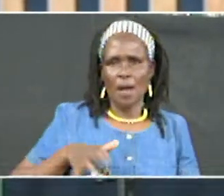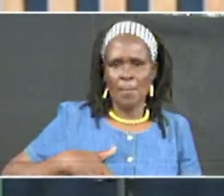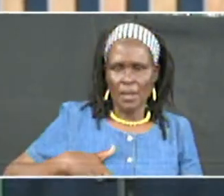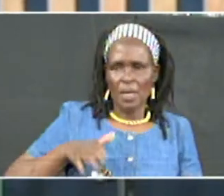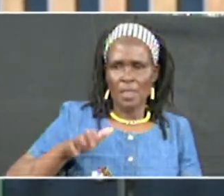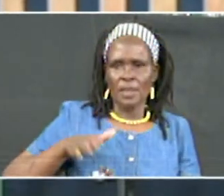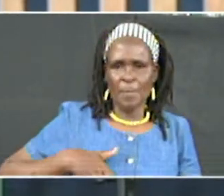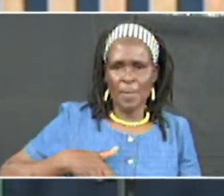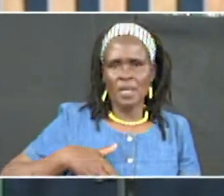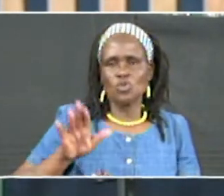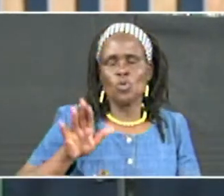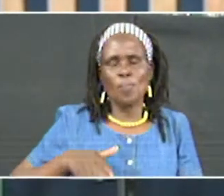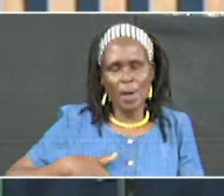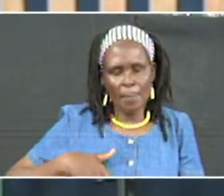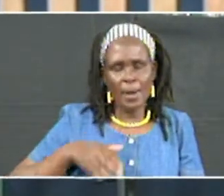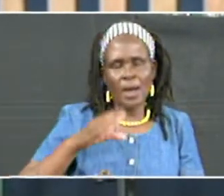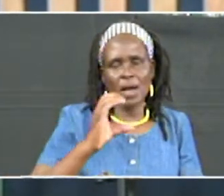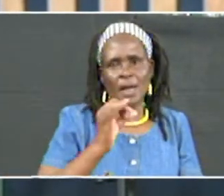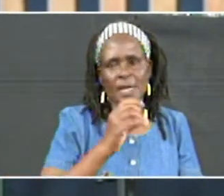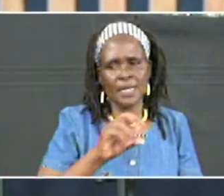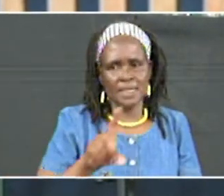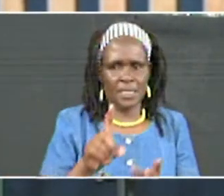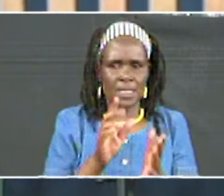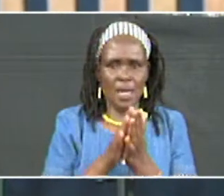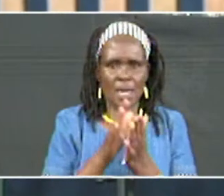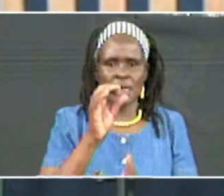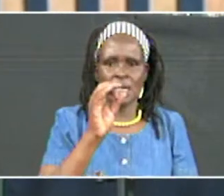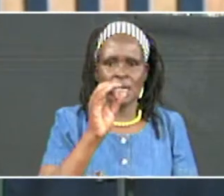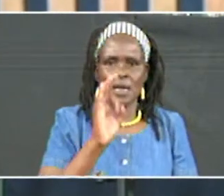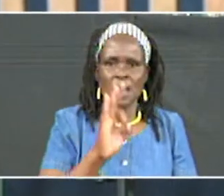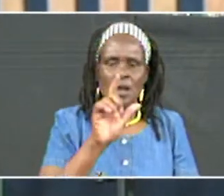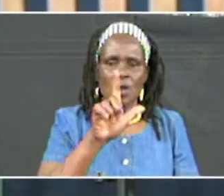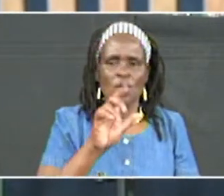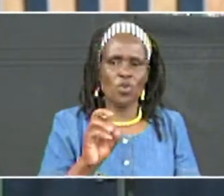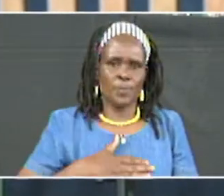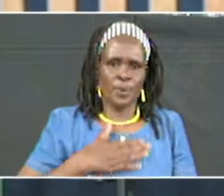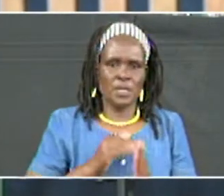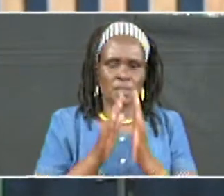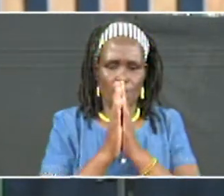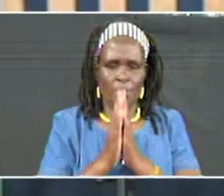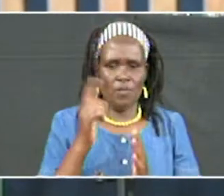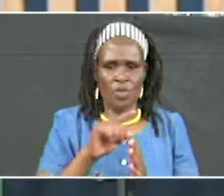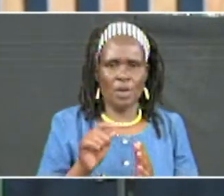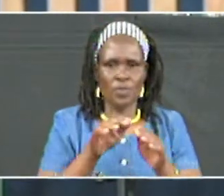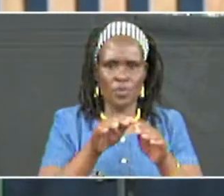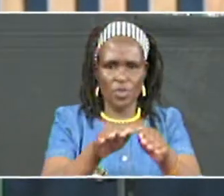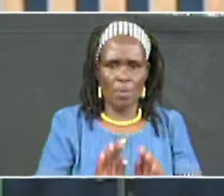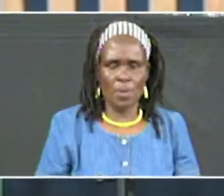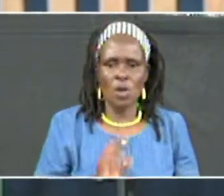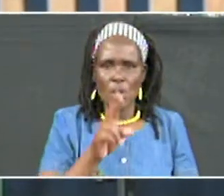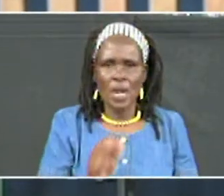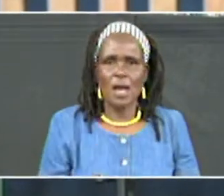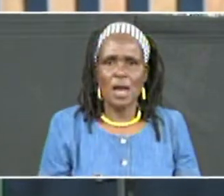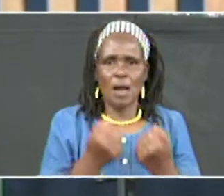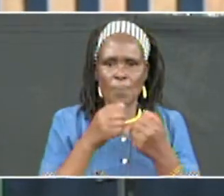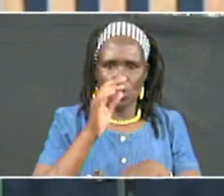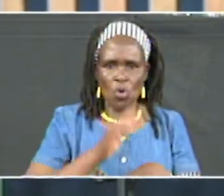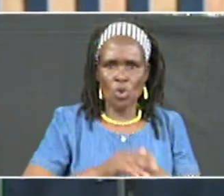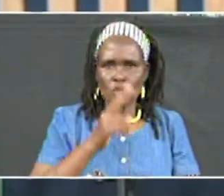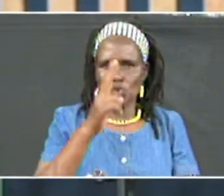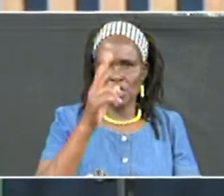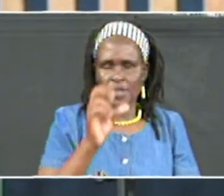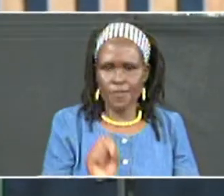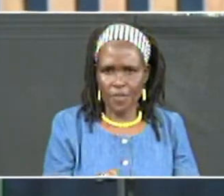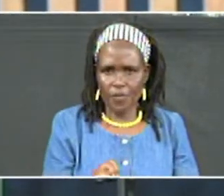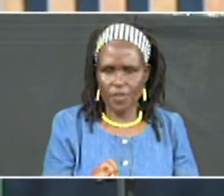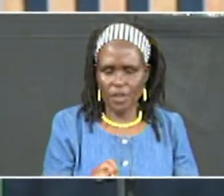Mama Christine and Florence Ndunda. So please pray for them. The burial will be happening on 25th. That